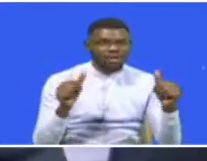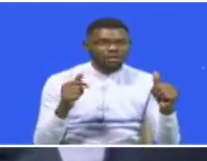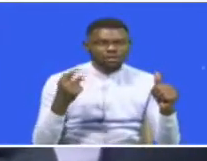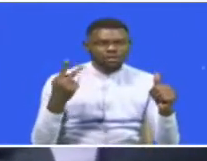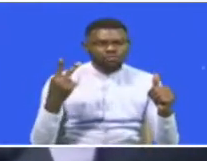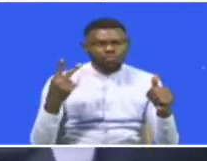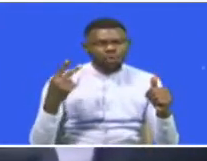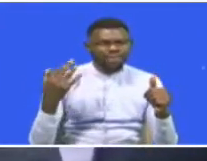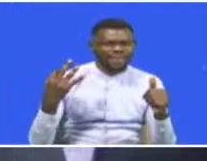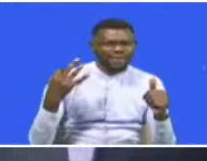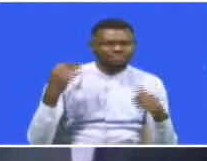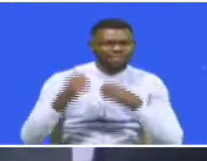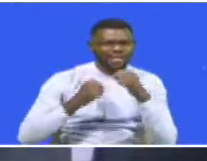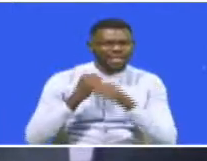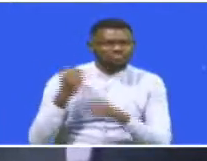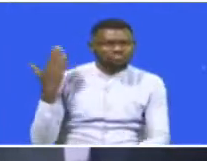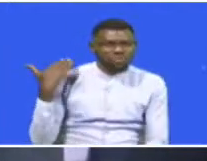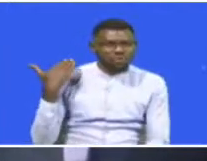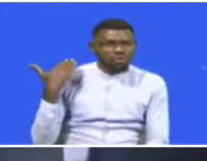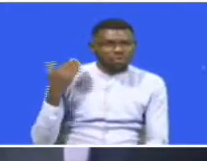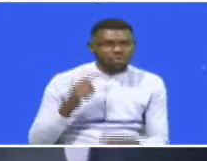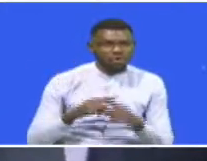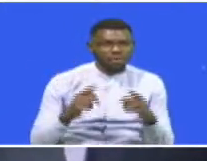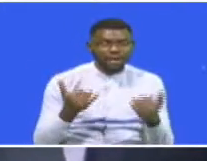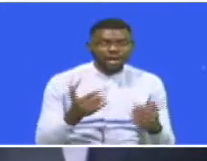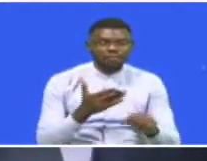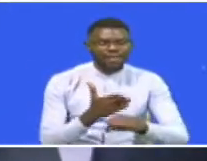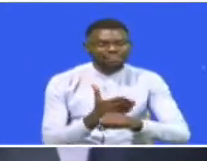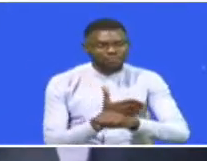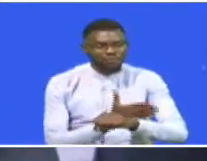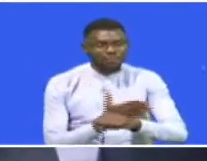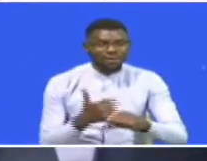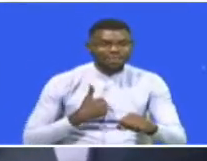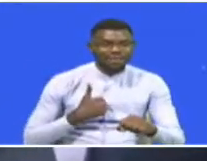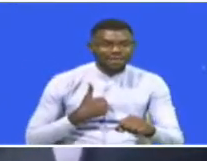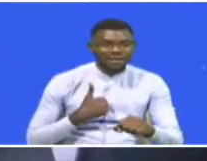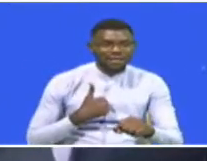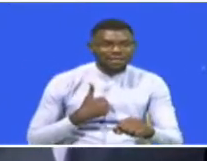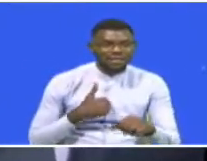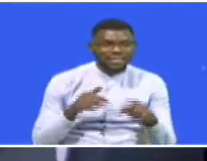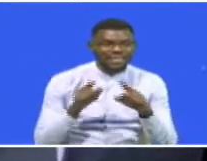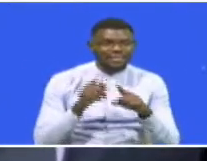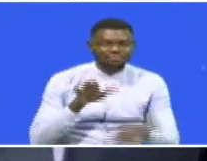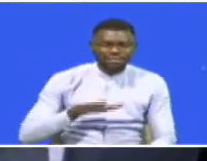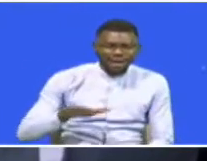2 or 3 years, there is some improvement that we have noted. And especially on the area of production,